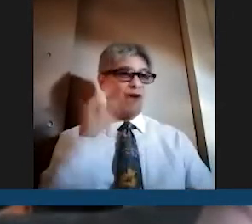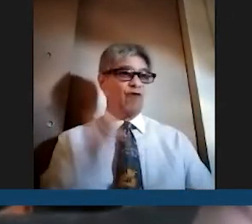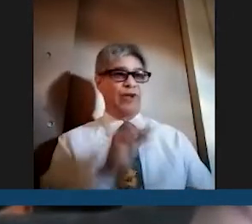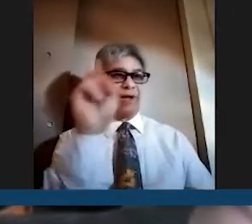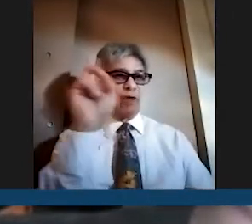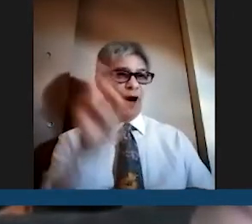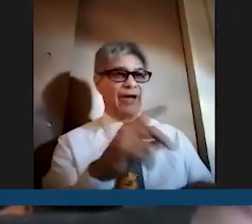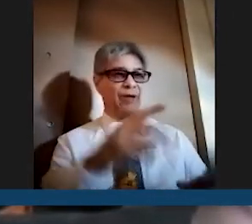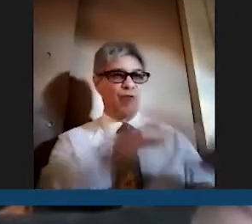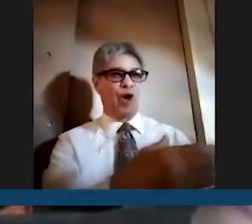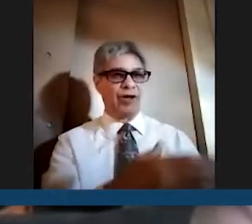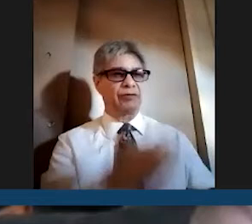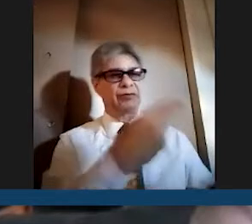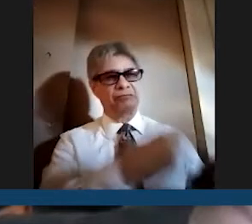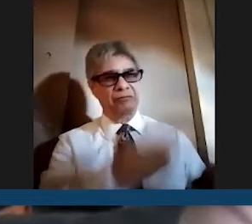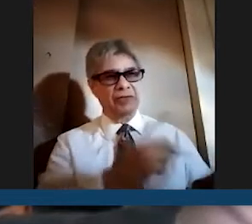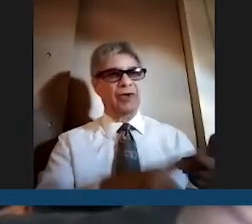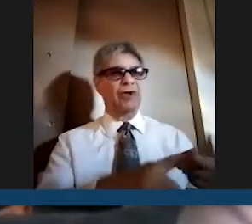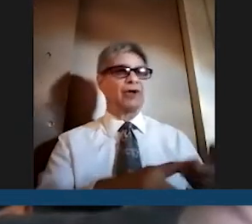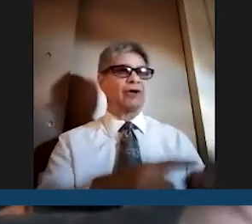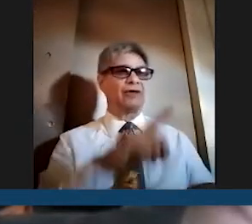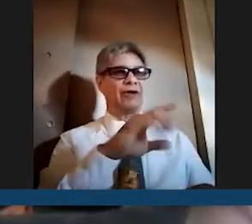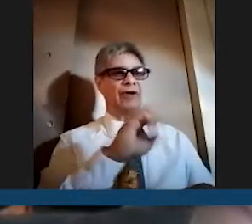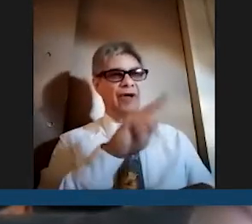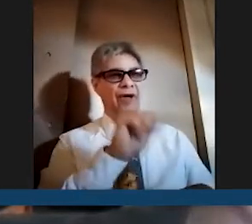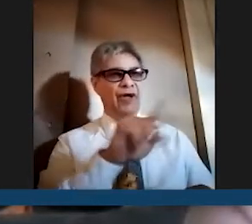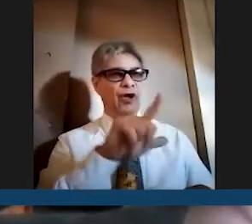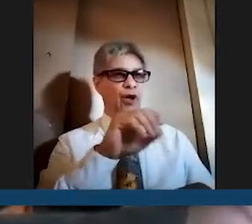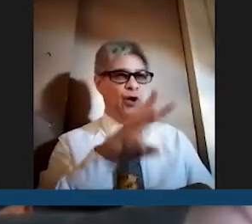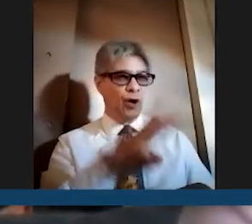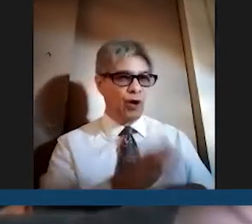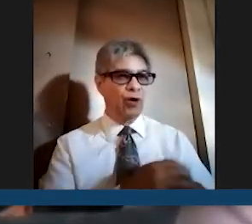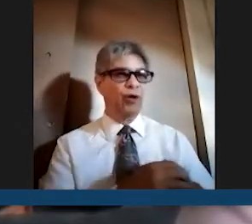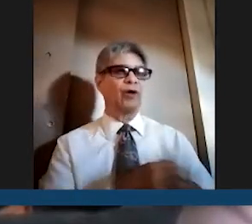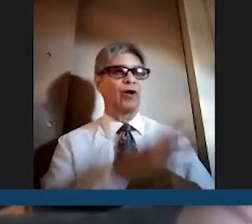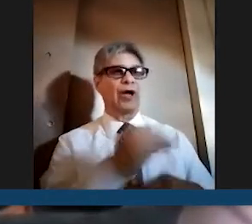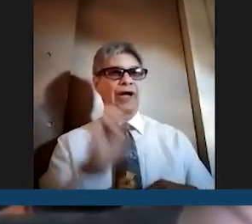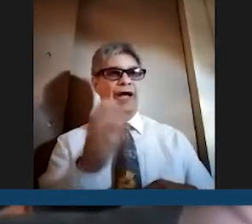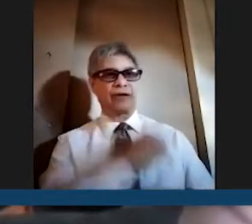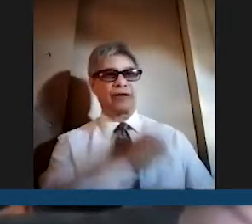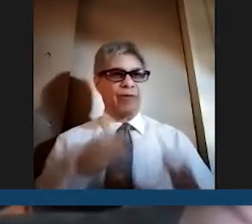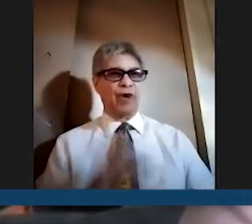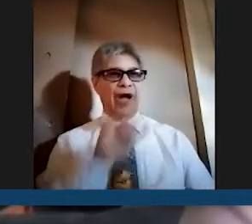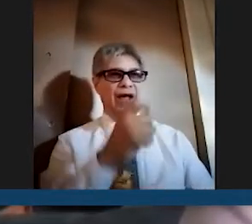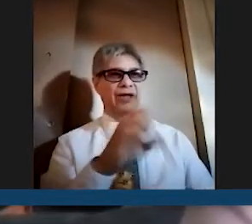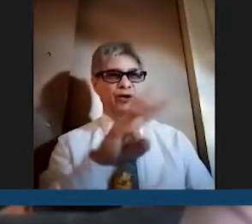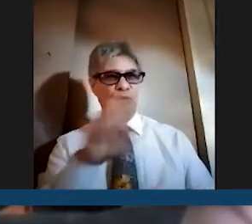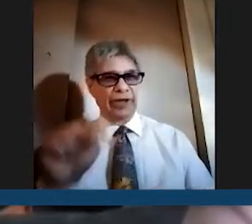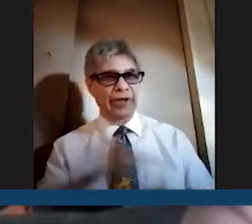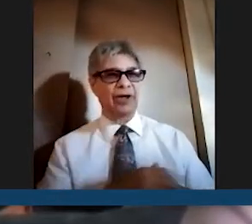Congressman Mark Takano, Assembly Member Evan Lowe, now Assembly Member Alex Lee, really some